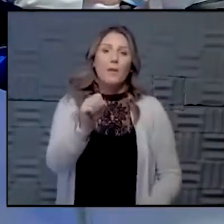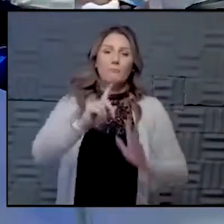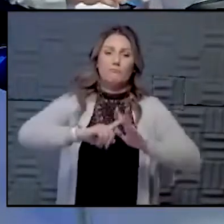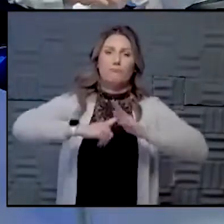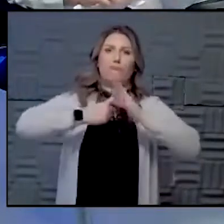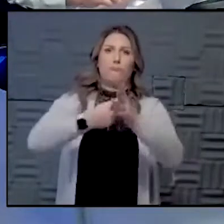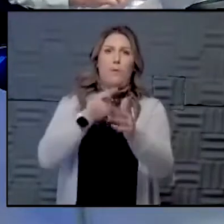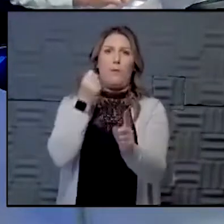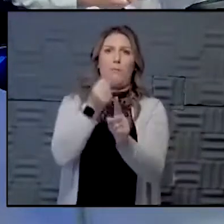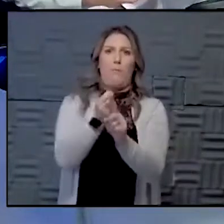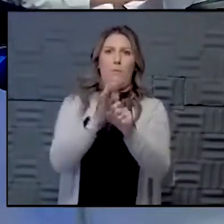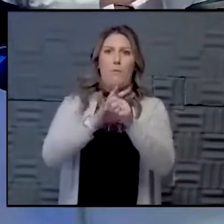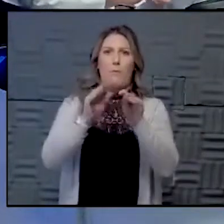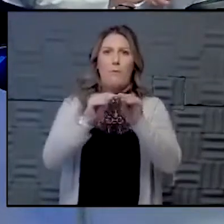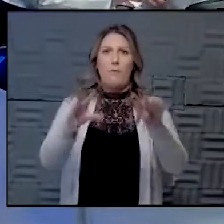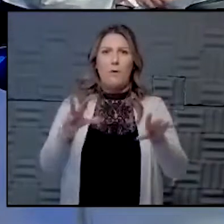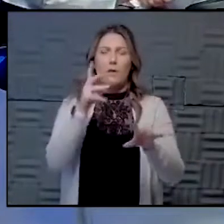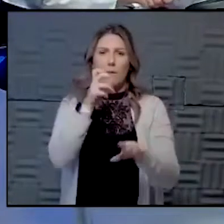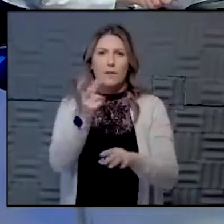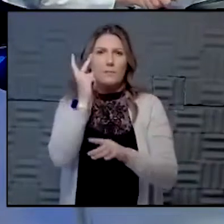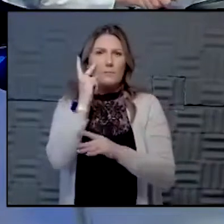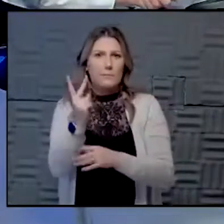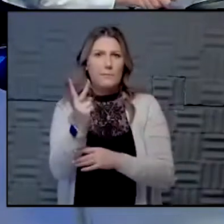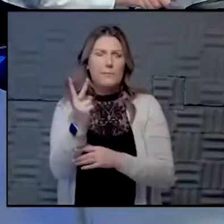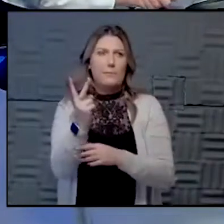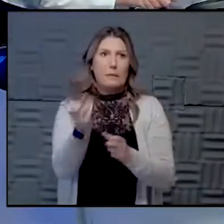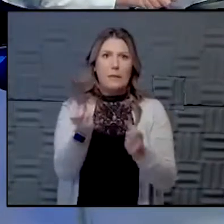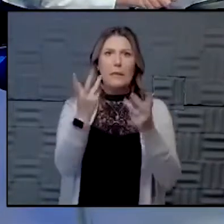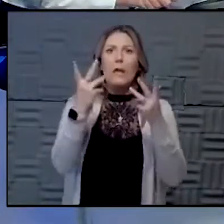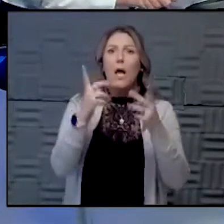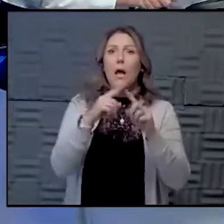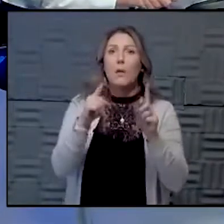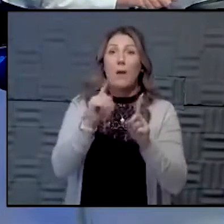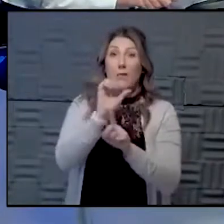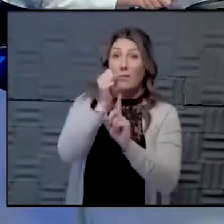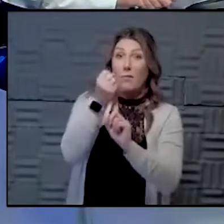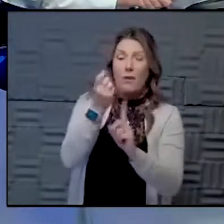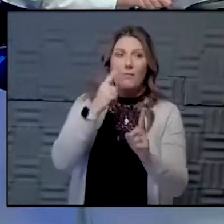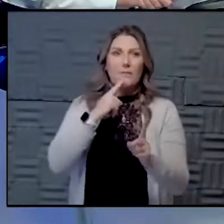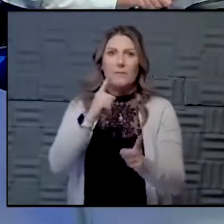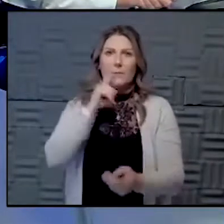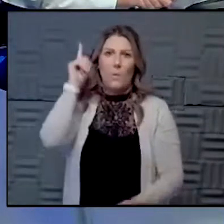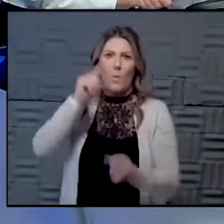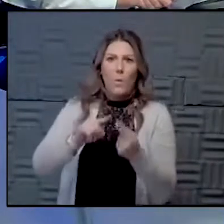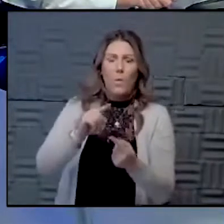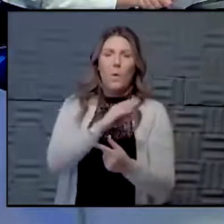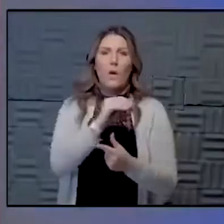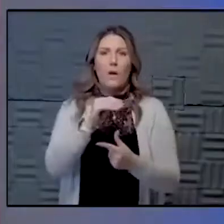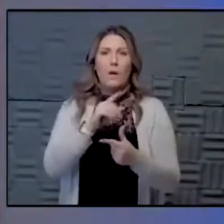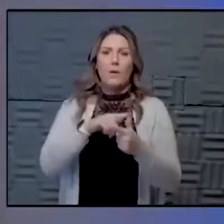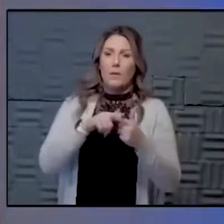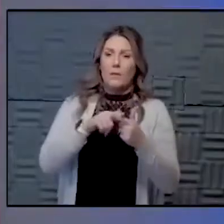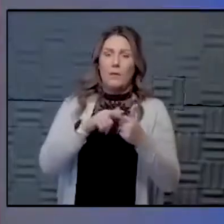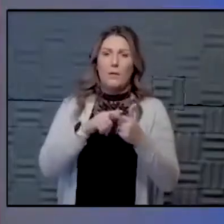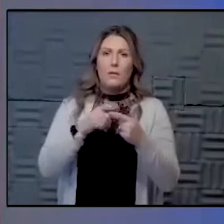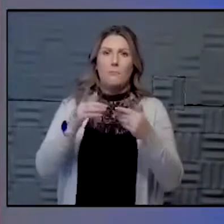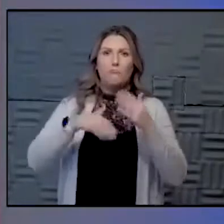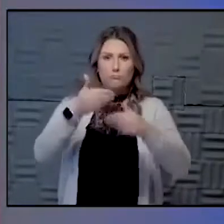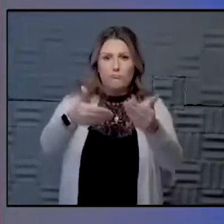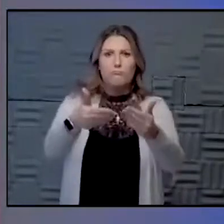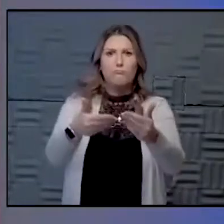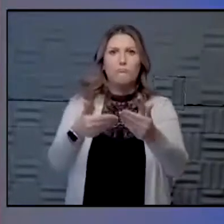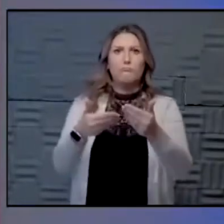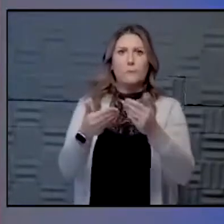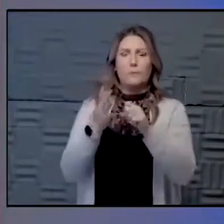pandemic, we didn't see a lot because our cases were low, but as you know, the pandemic went on and the cases surged. At the peak